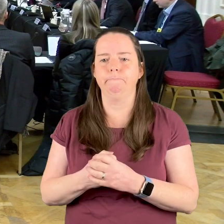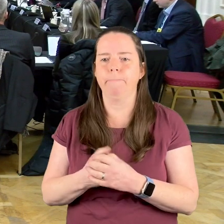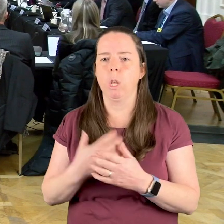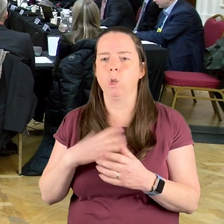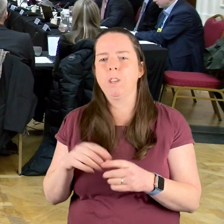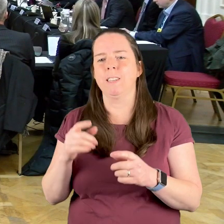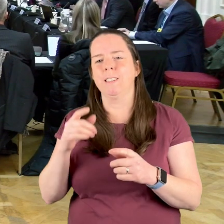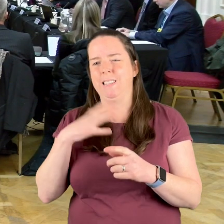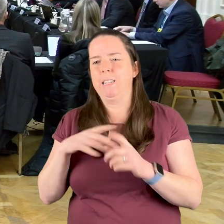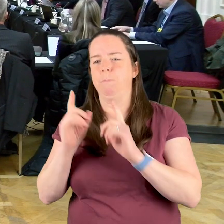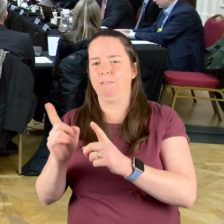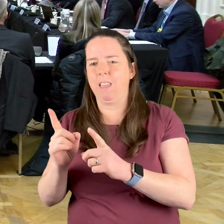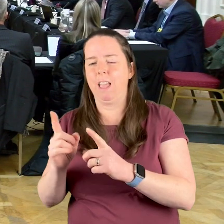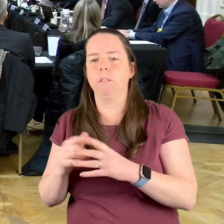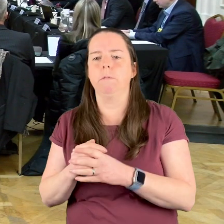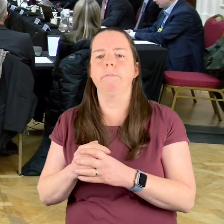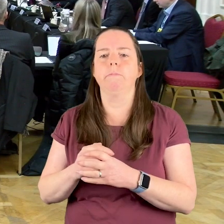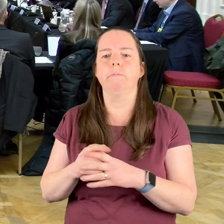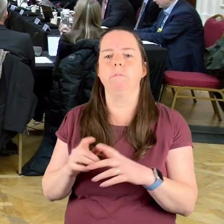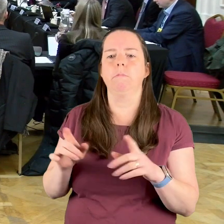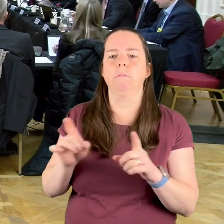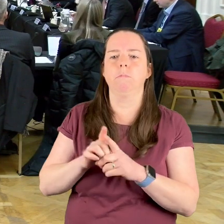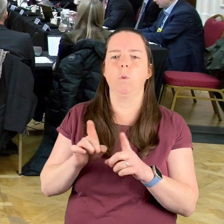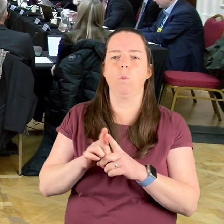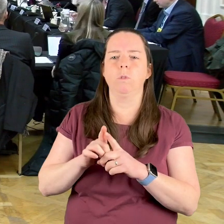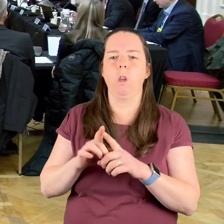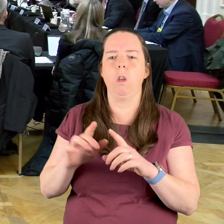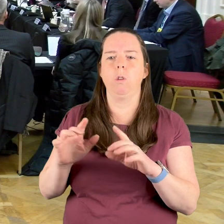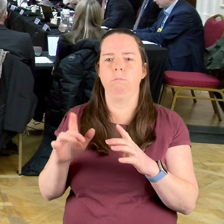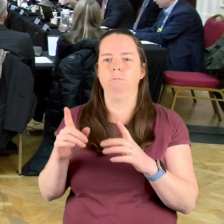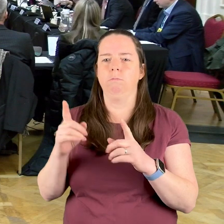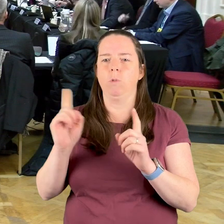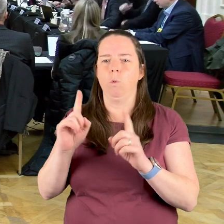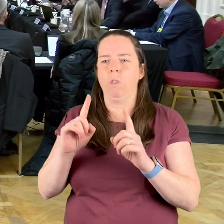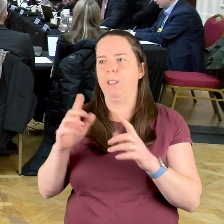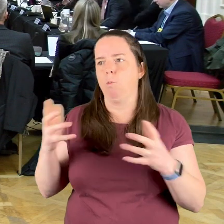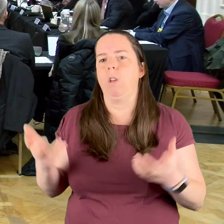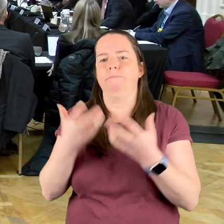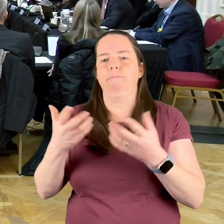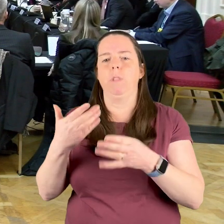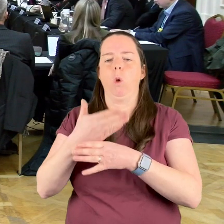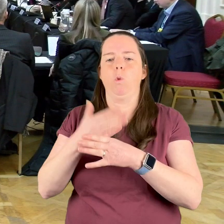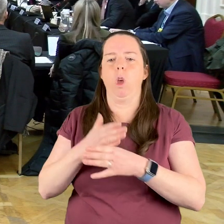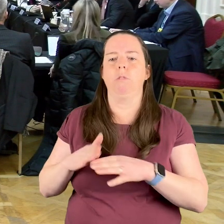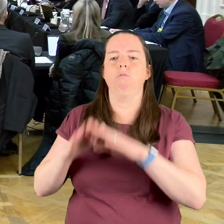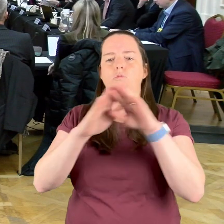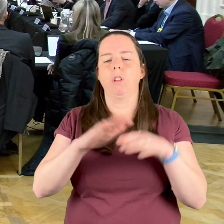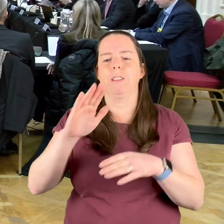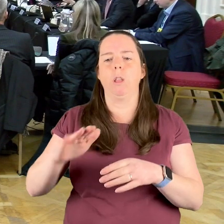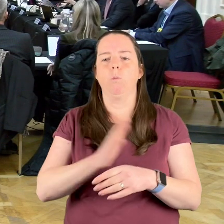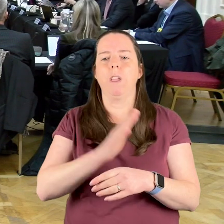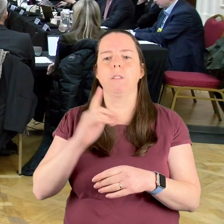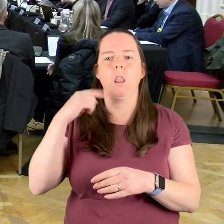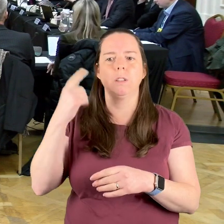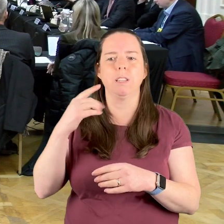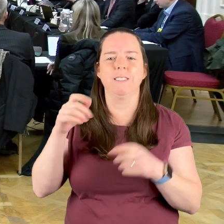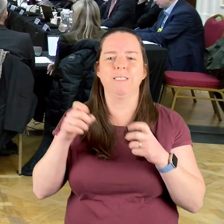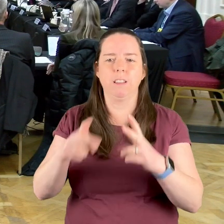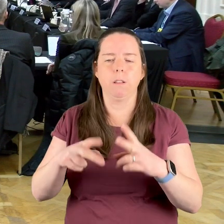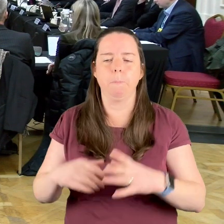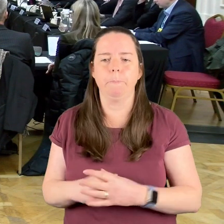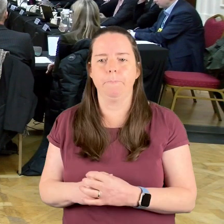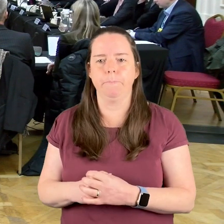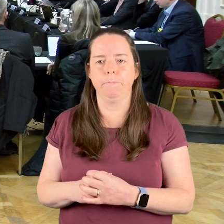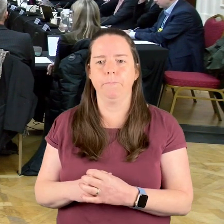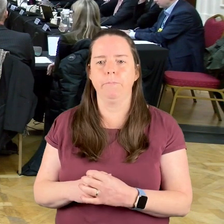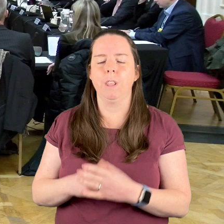So it needs to be that, and that's what's driving our work across the South West London system. Thank you.